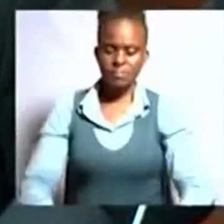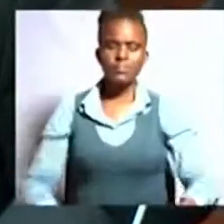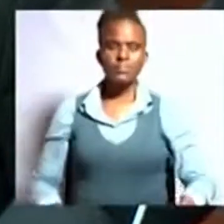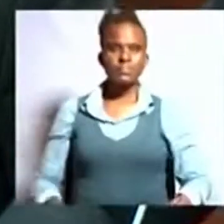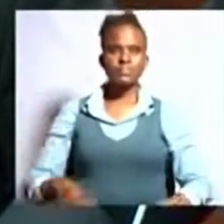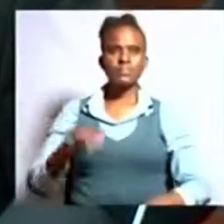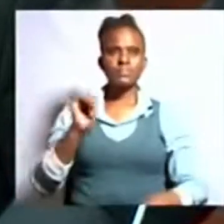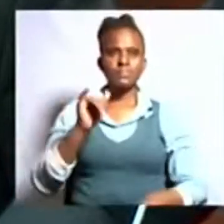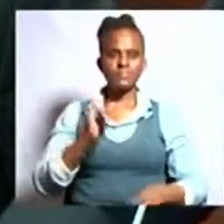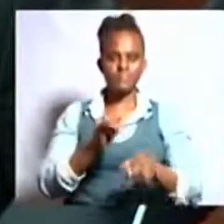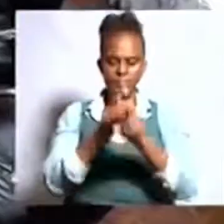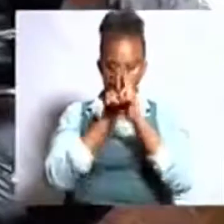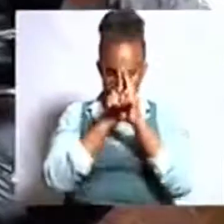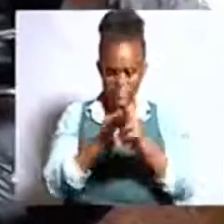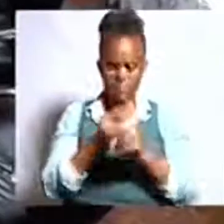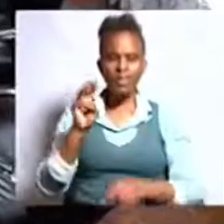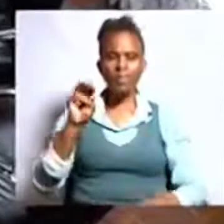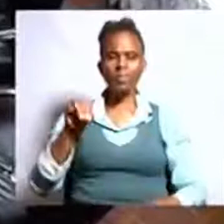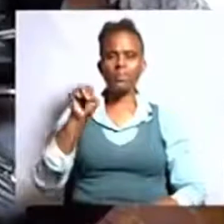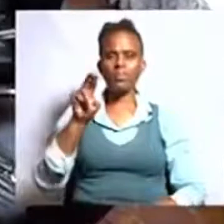Yes, Honorable Mfarari.